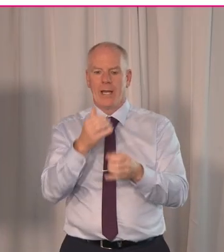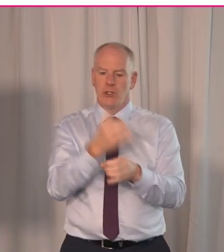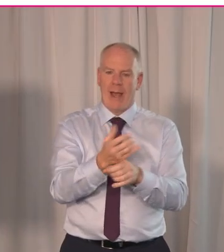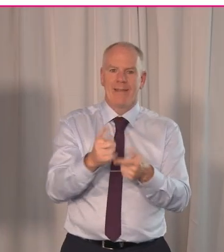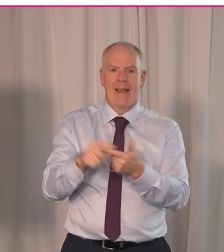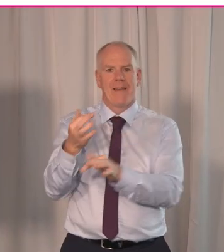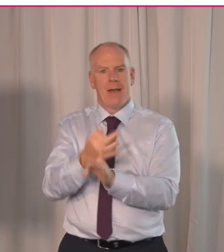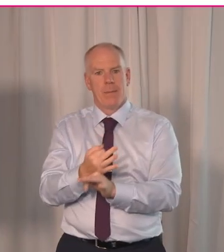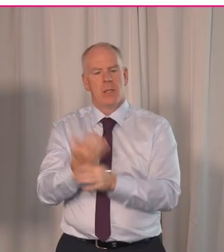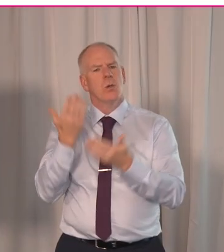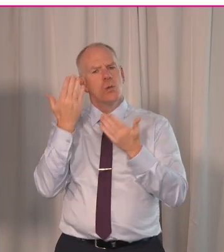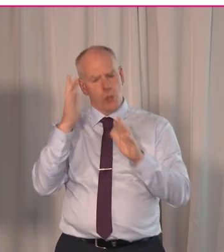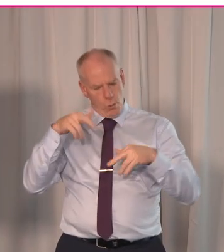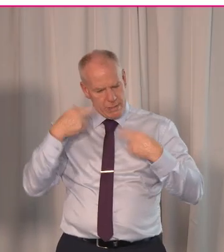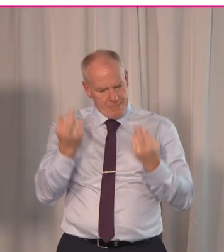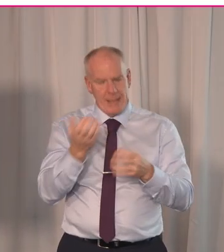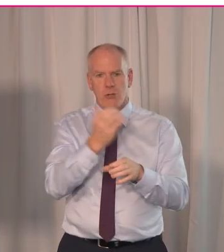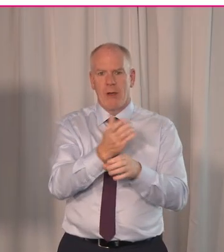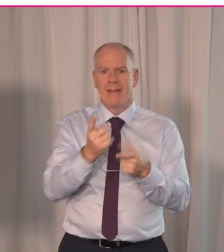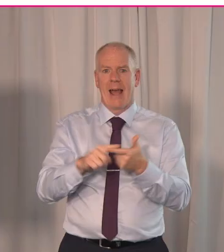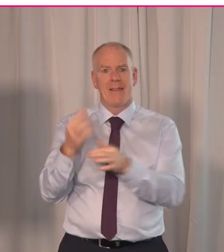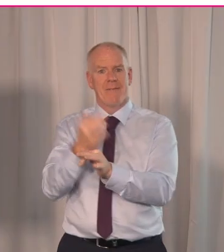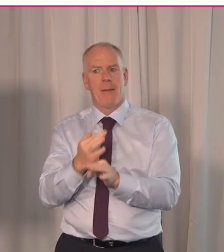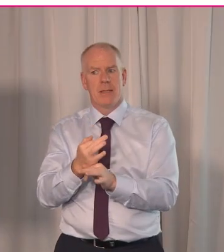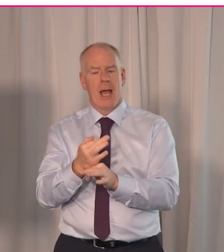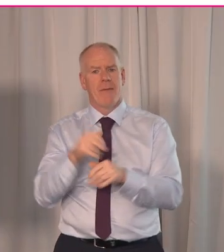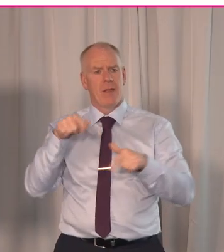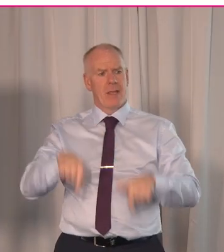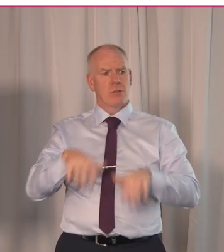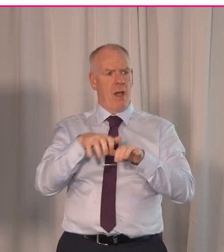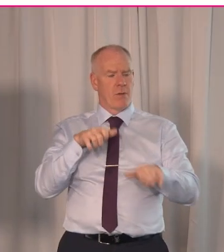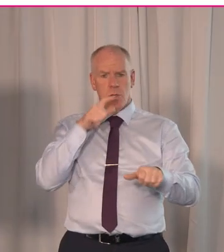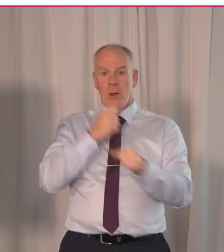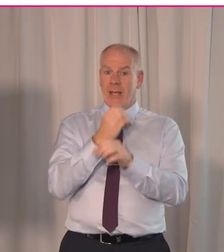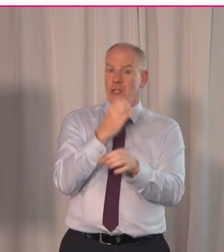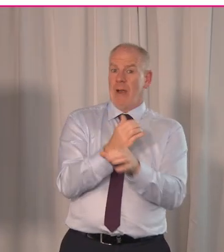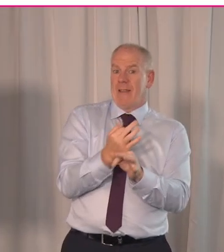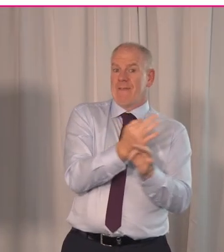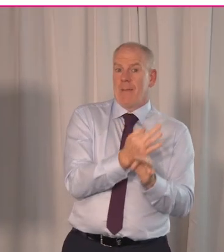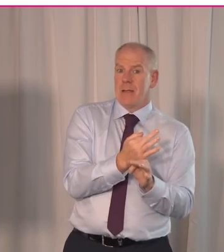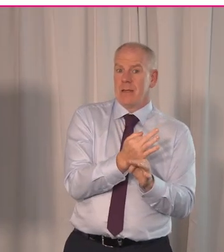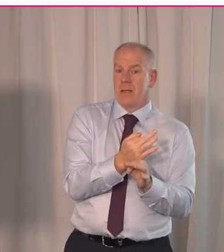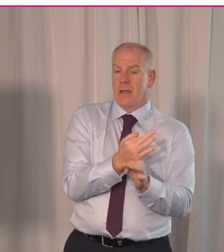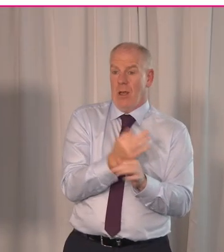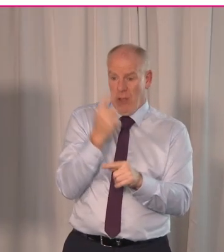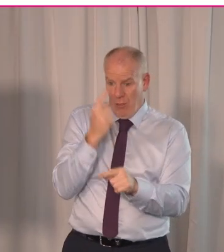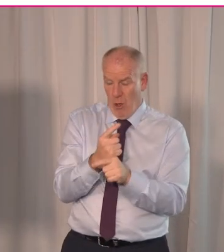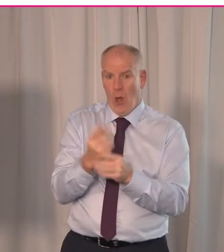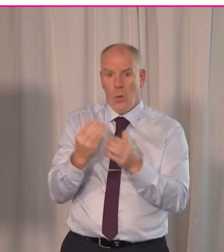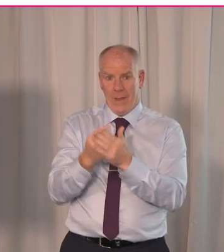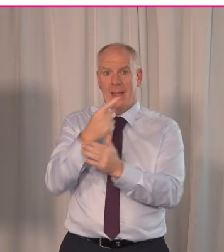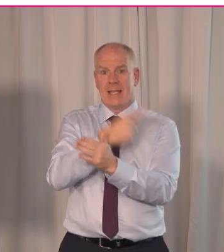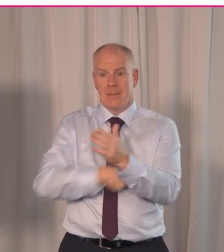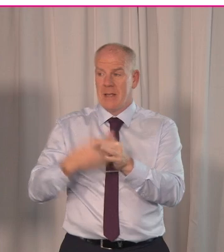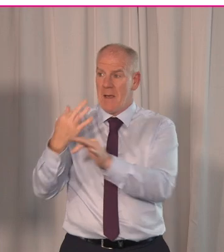demonstrate respect for the child and family, and in this conference, as we're speaking about it, particularly the child and family that a child is born into when they have a disability and